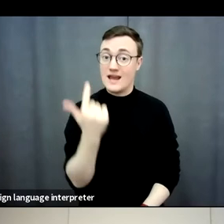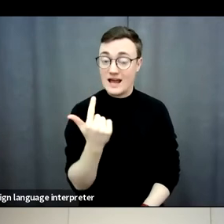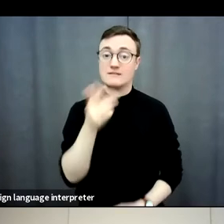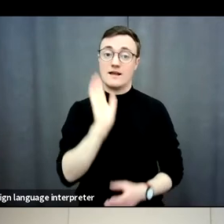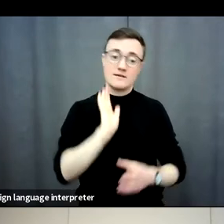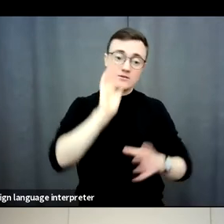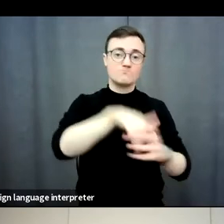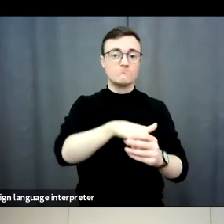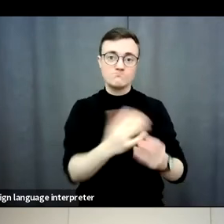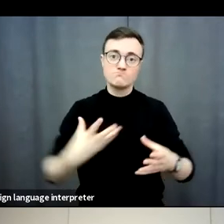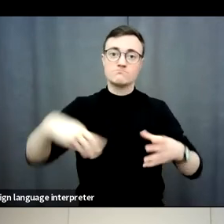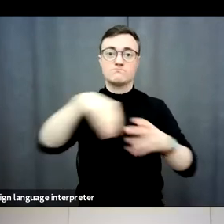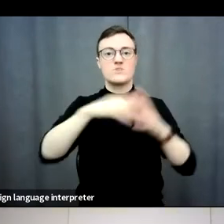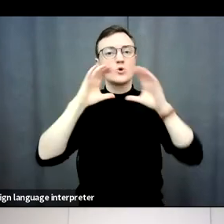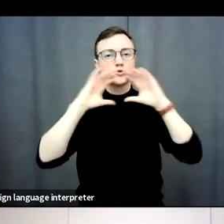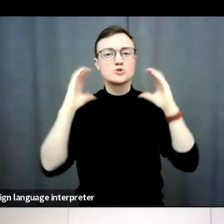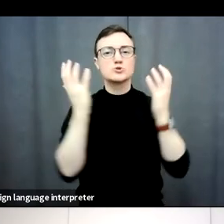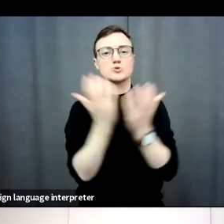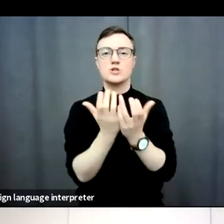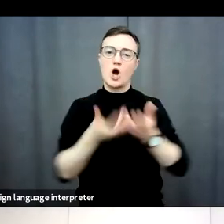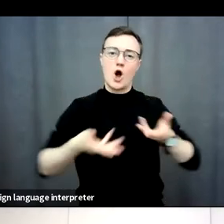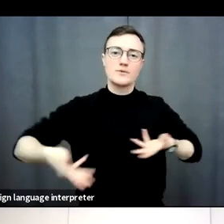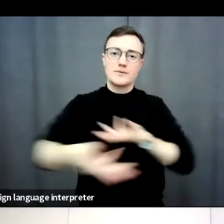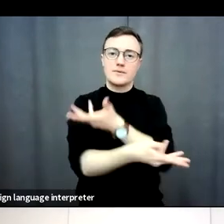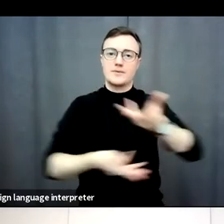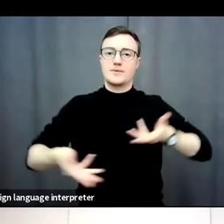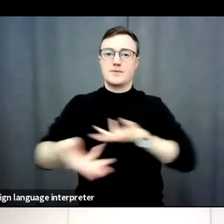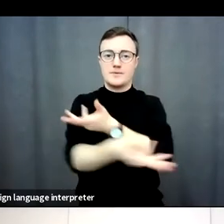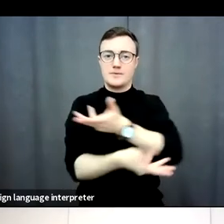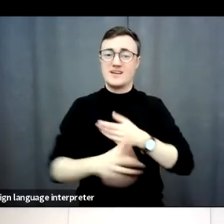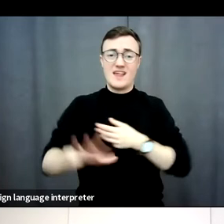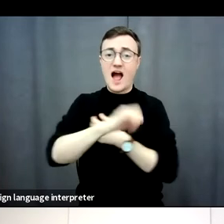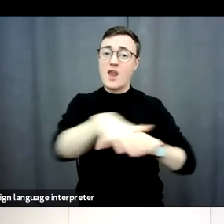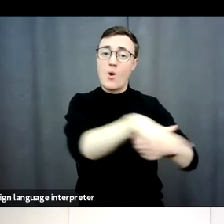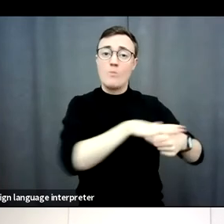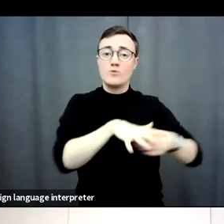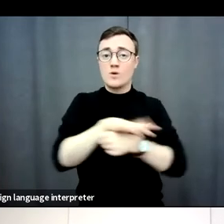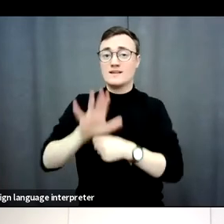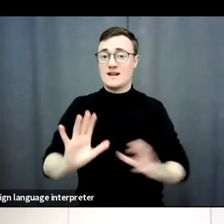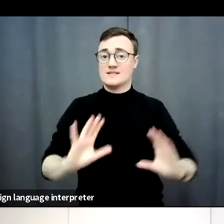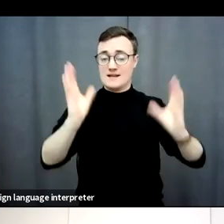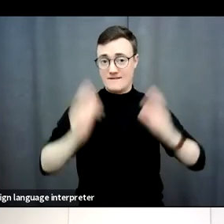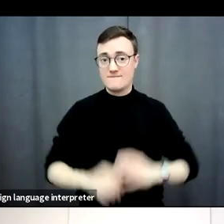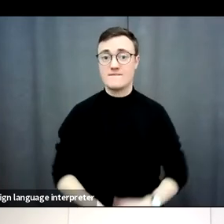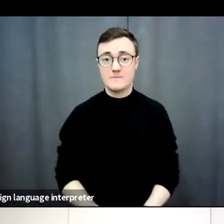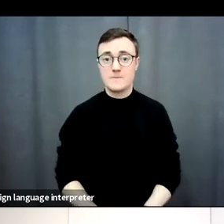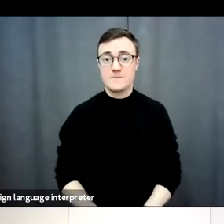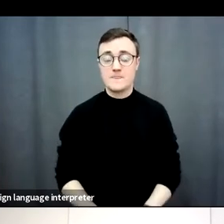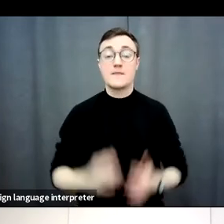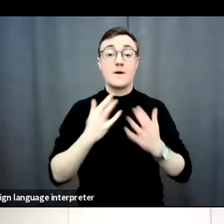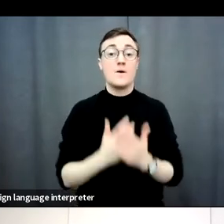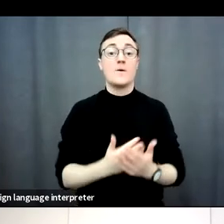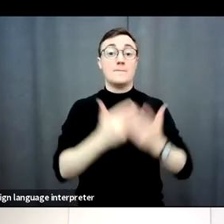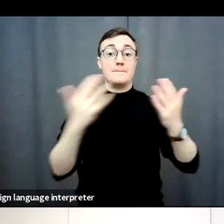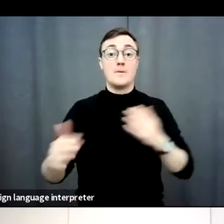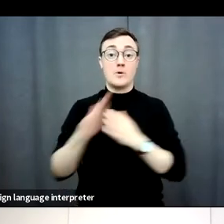and social participation in all aspects of their lives. Many children tend to have a